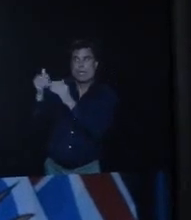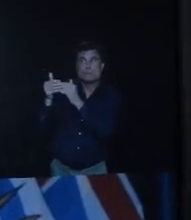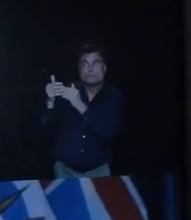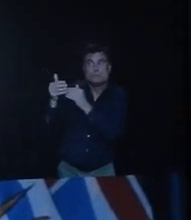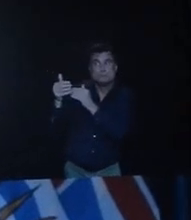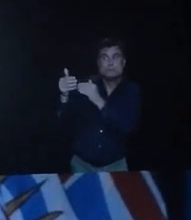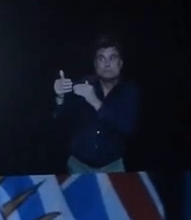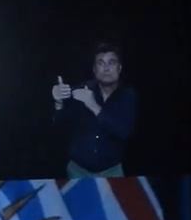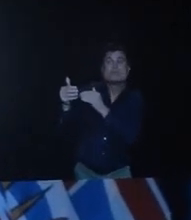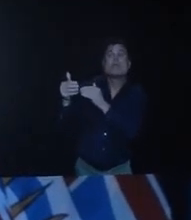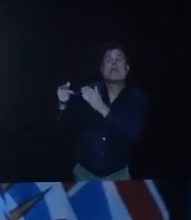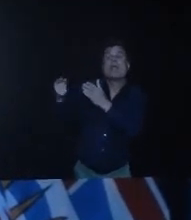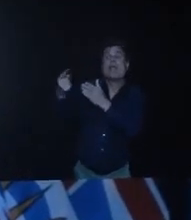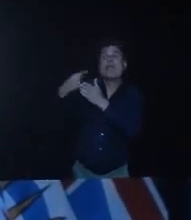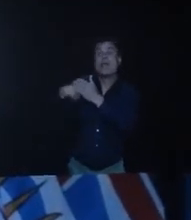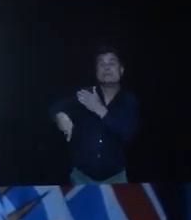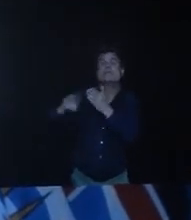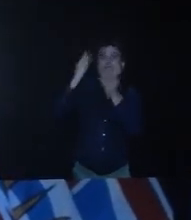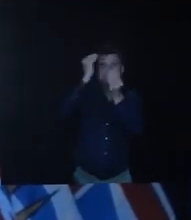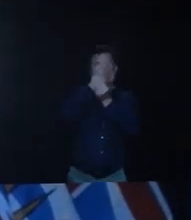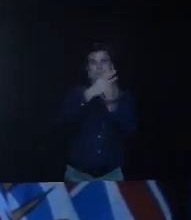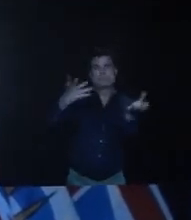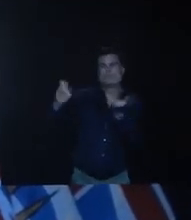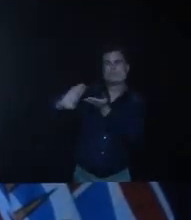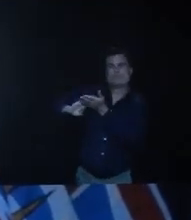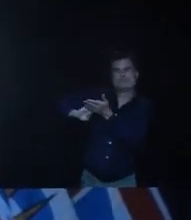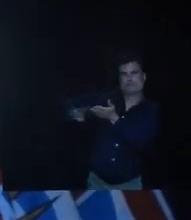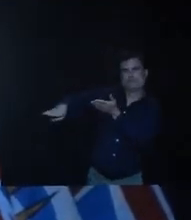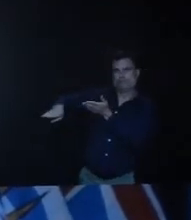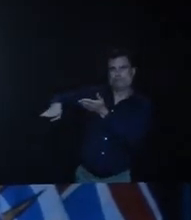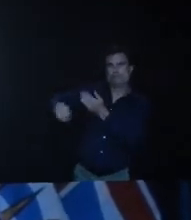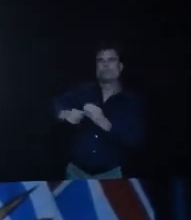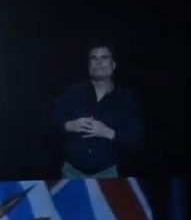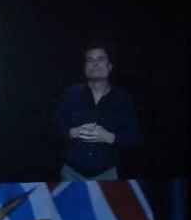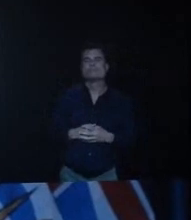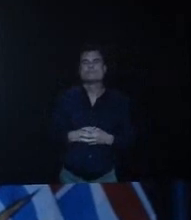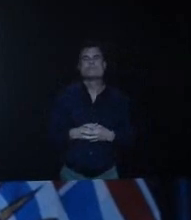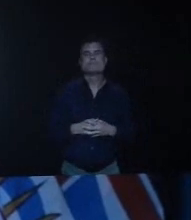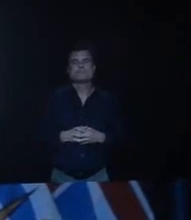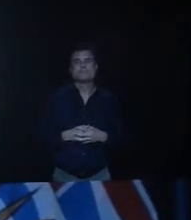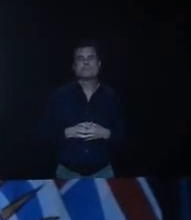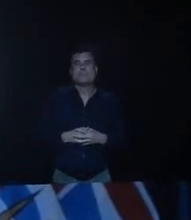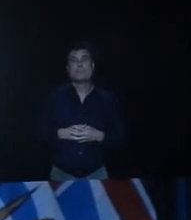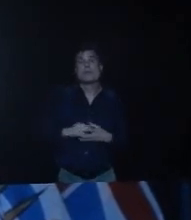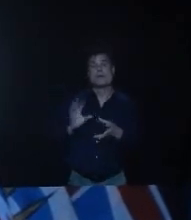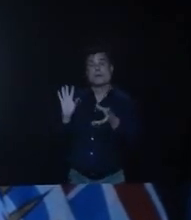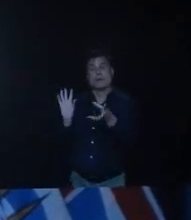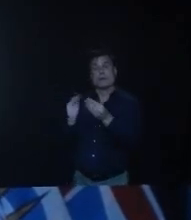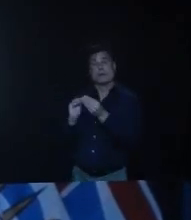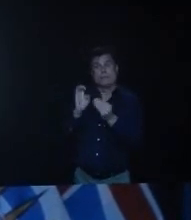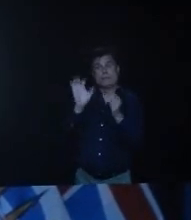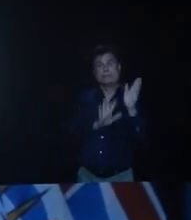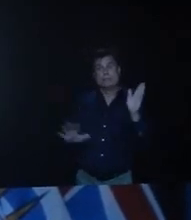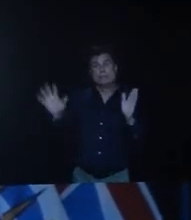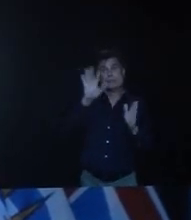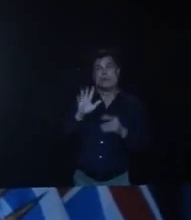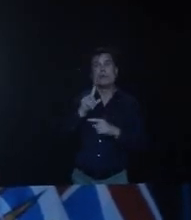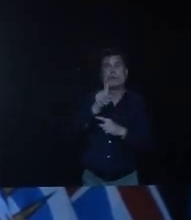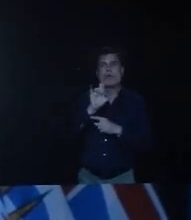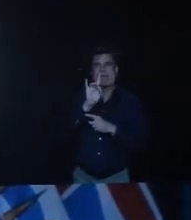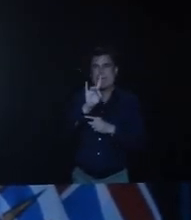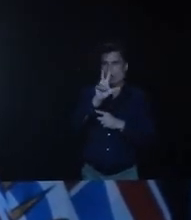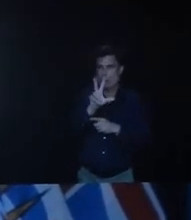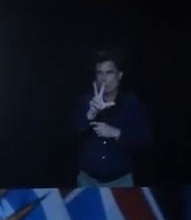over. Young people get stuck with fentanyl. So we currently have 183 active old people cases get kidnapped in British and Columbia, forced